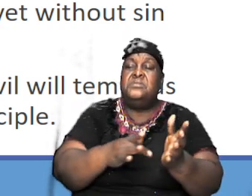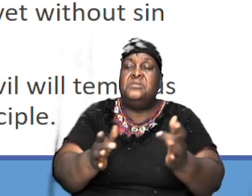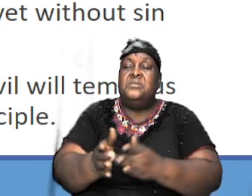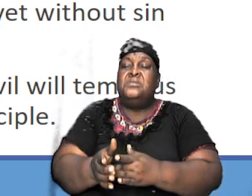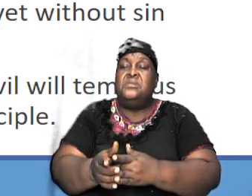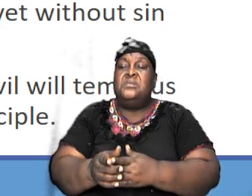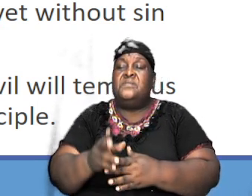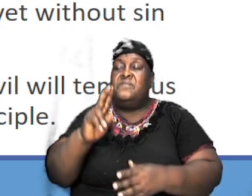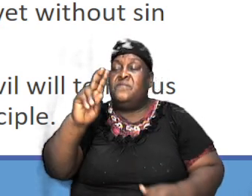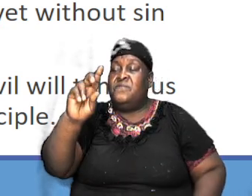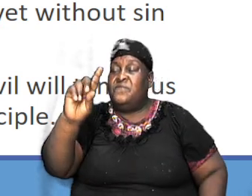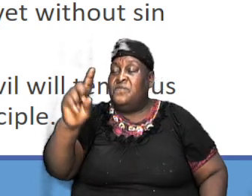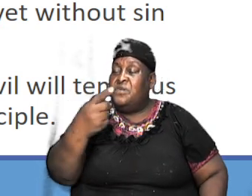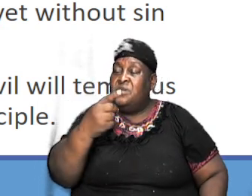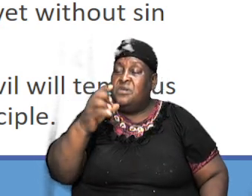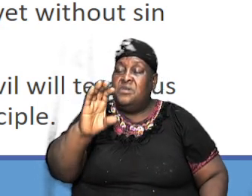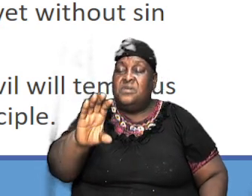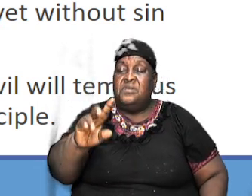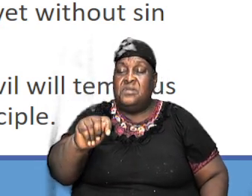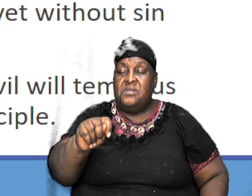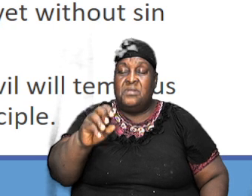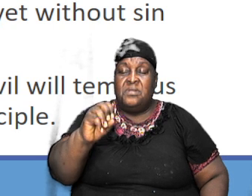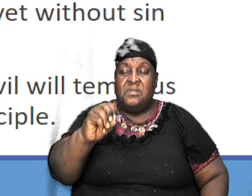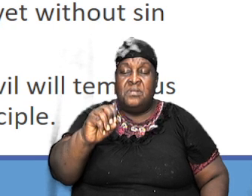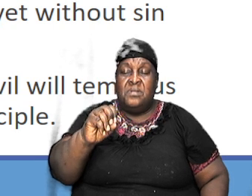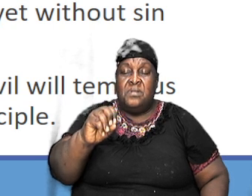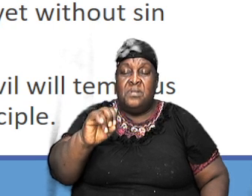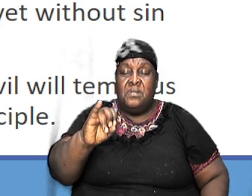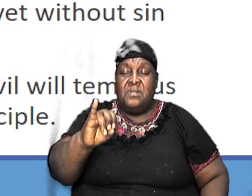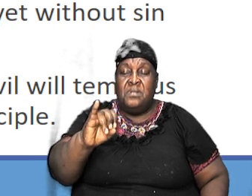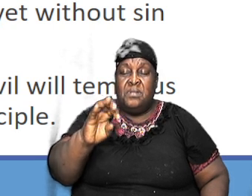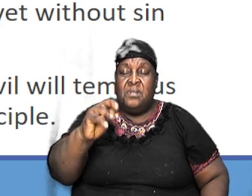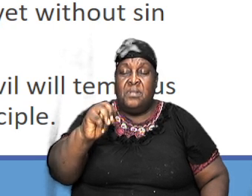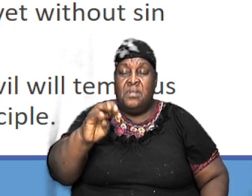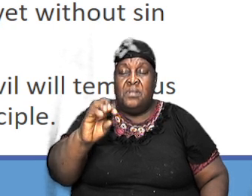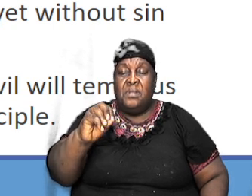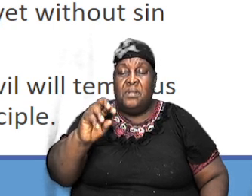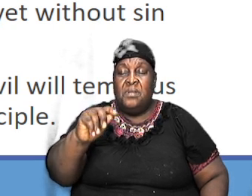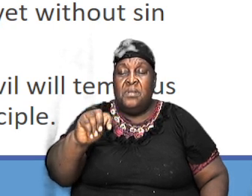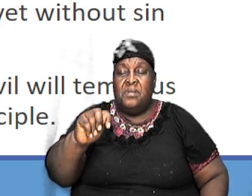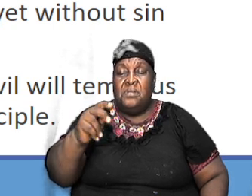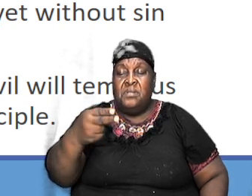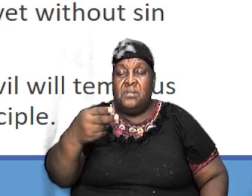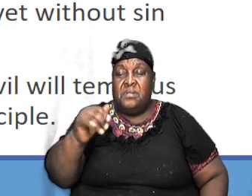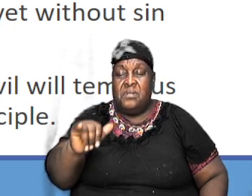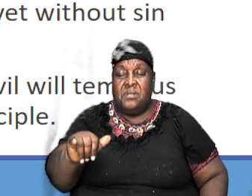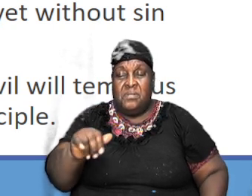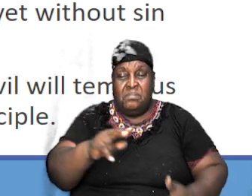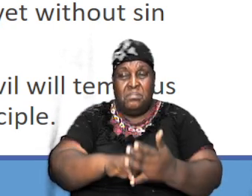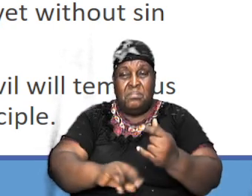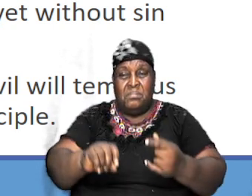1 Timothy 2 and verse 5. So Jesus is an authentic man.